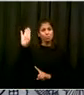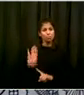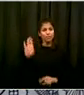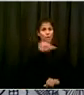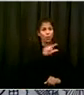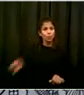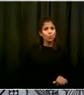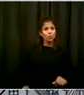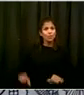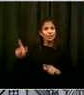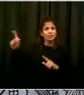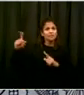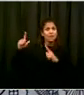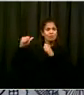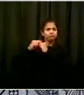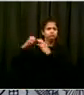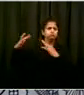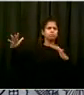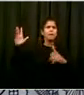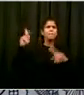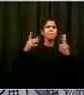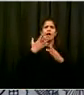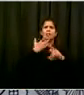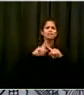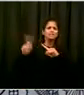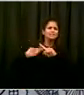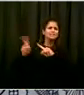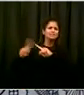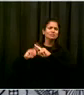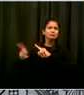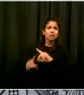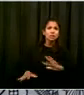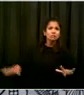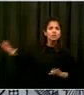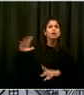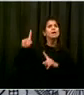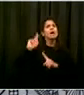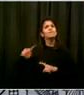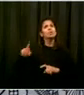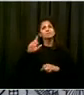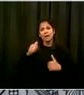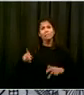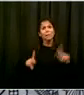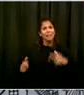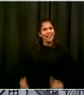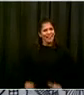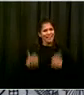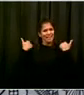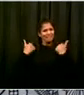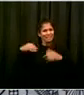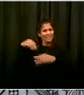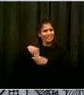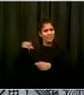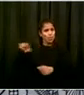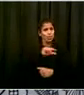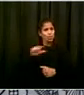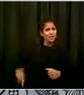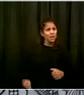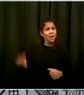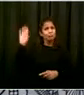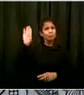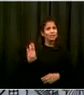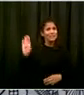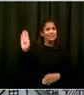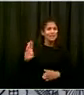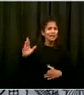Shea and his team this morning. Again, very clear that we are dealing with a health emergency. The state